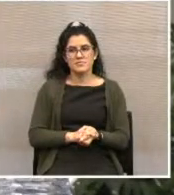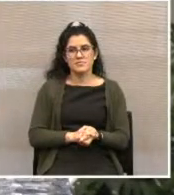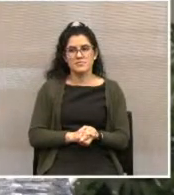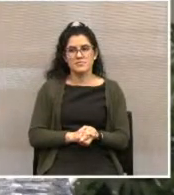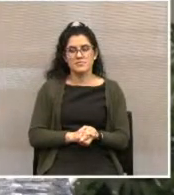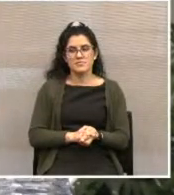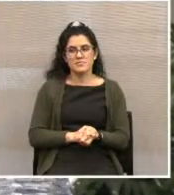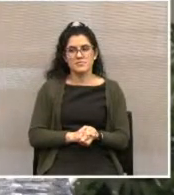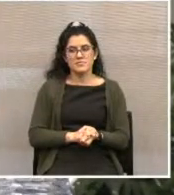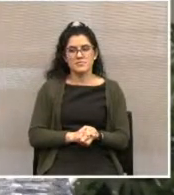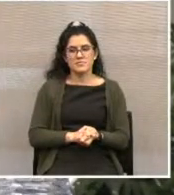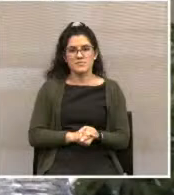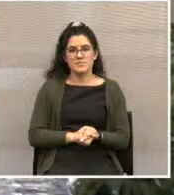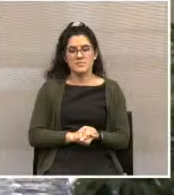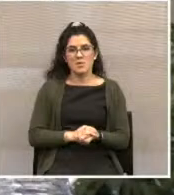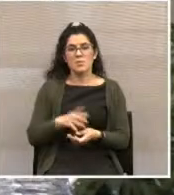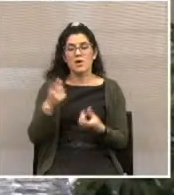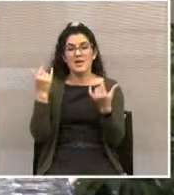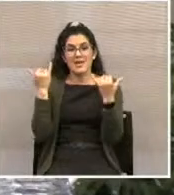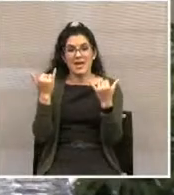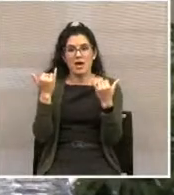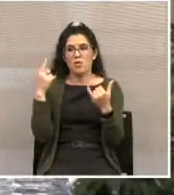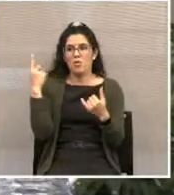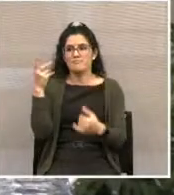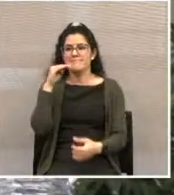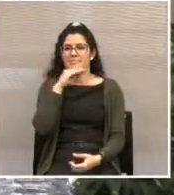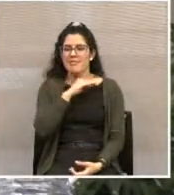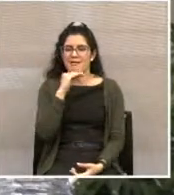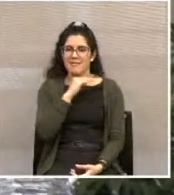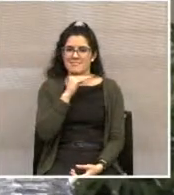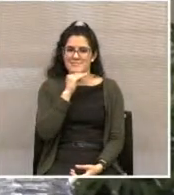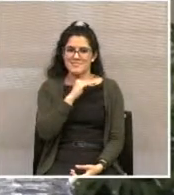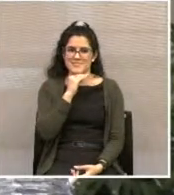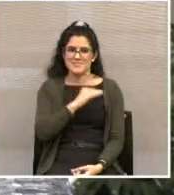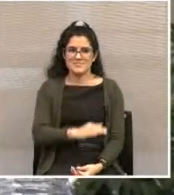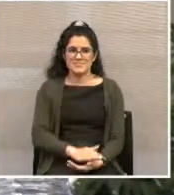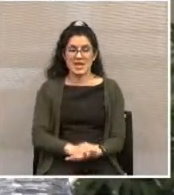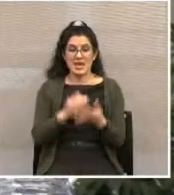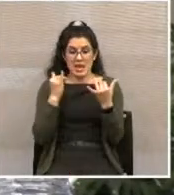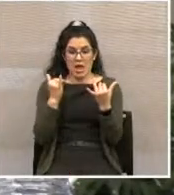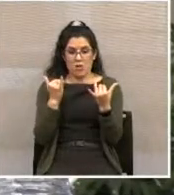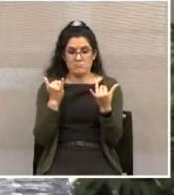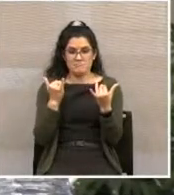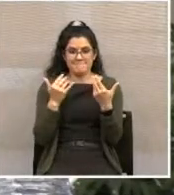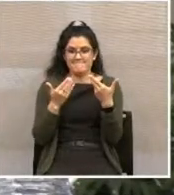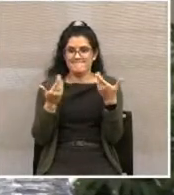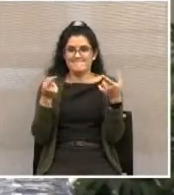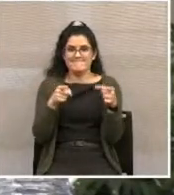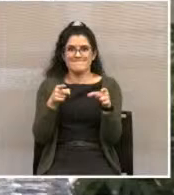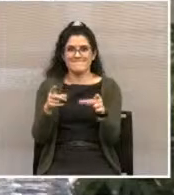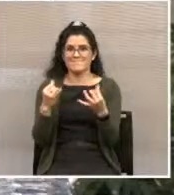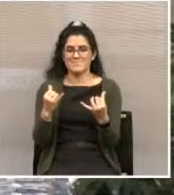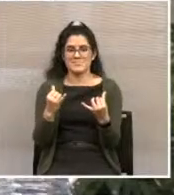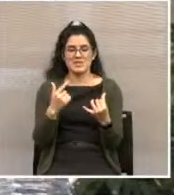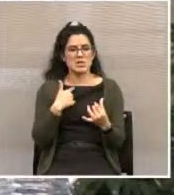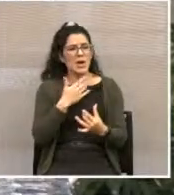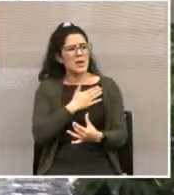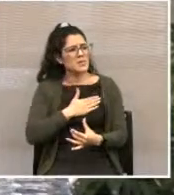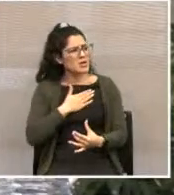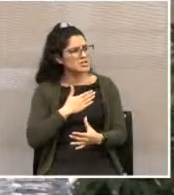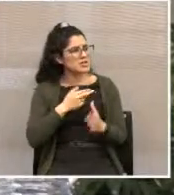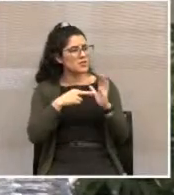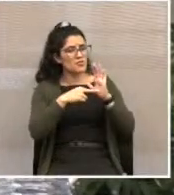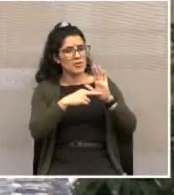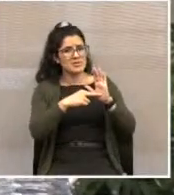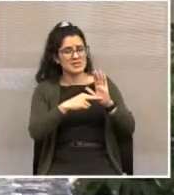of outright lies. And this is what we're going through. So I appreciate very much